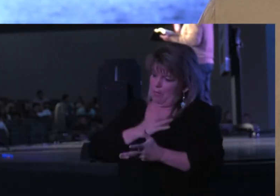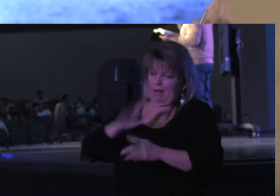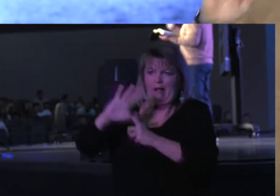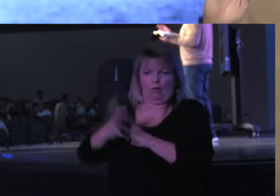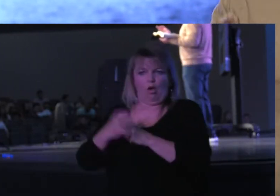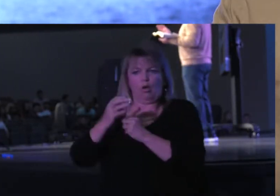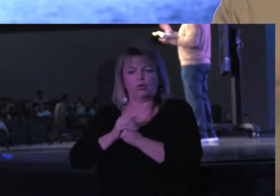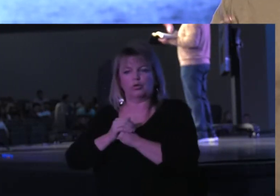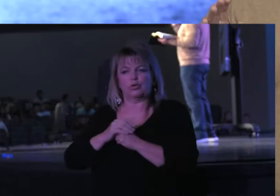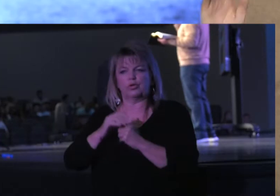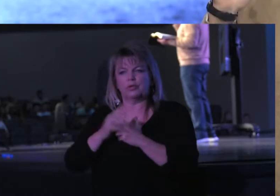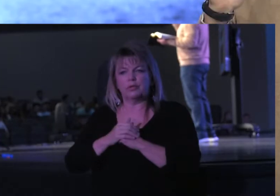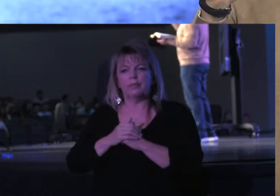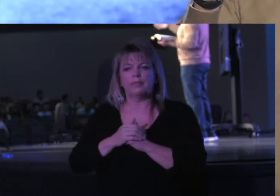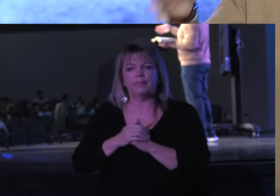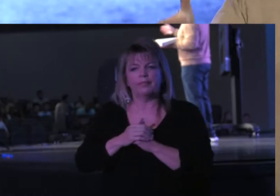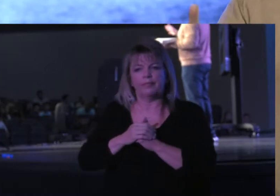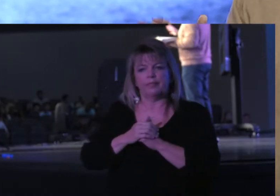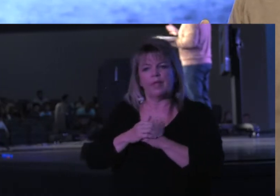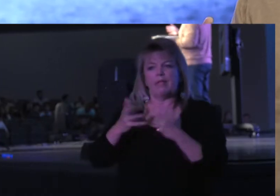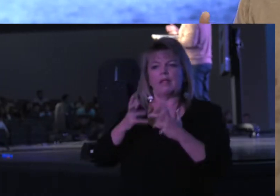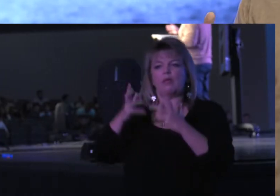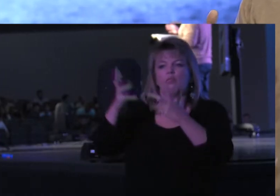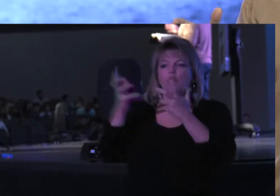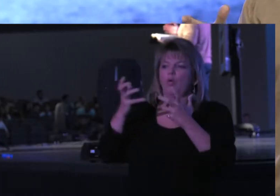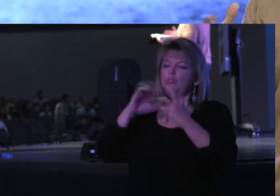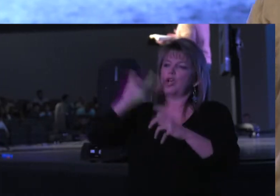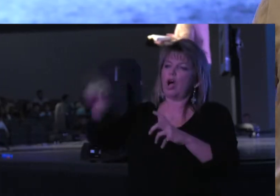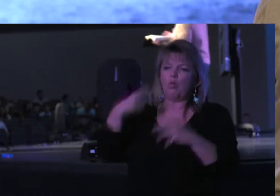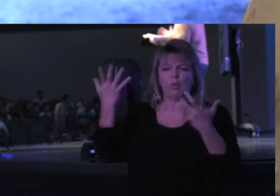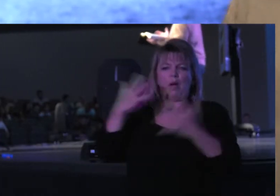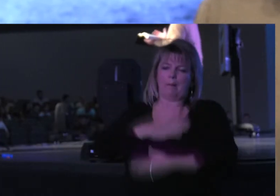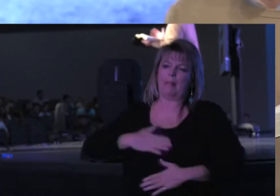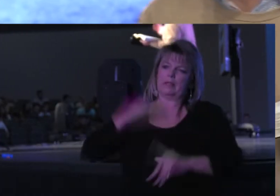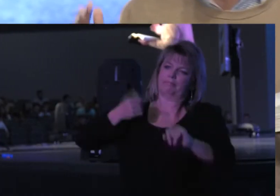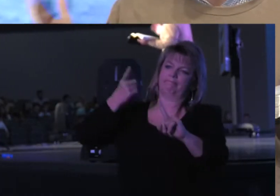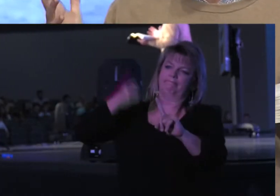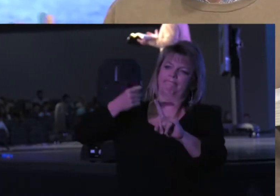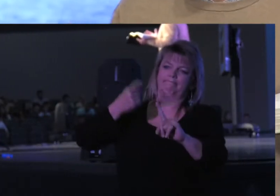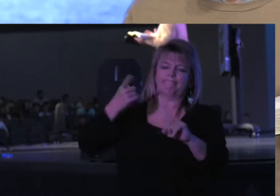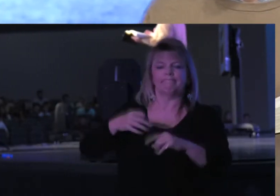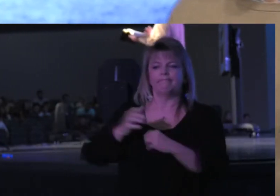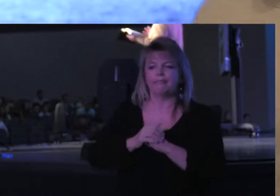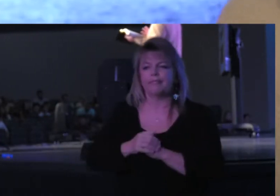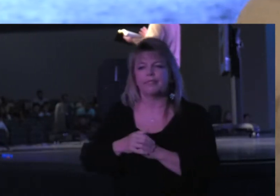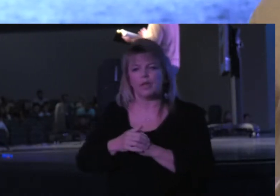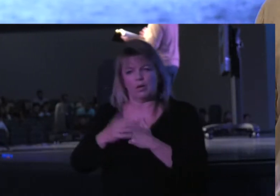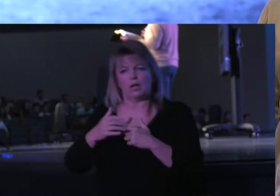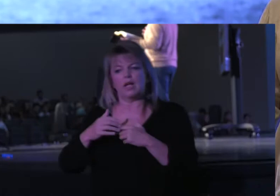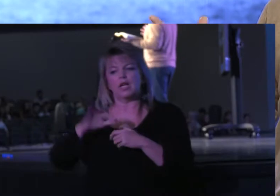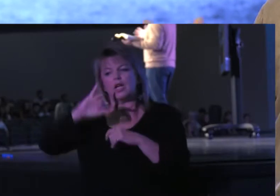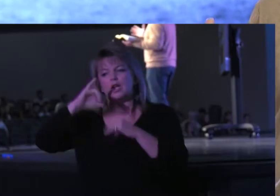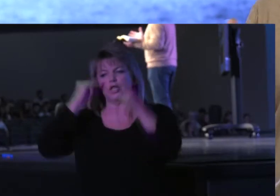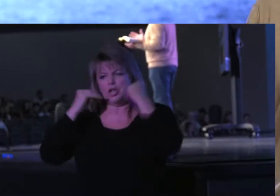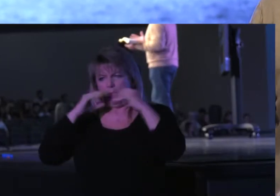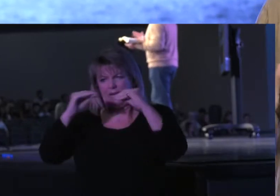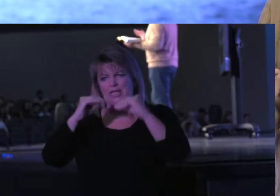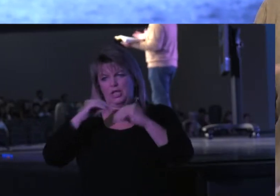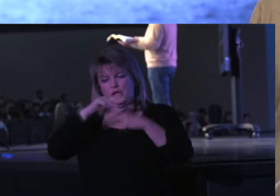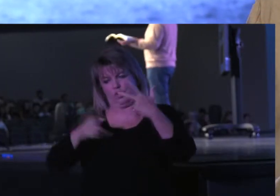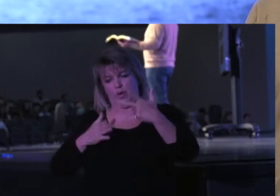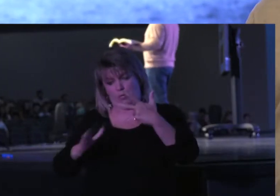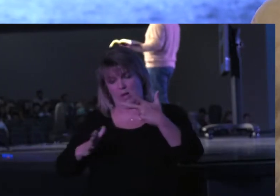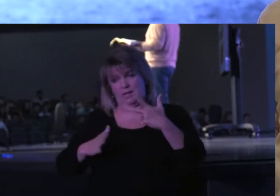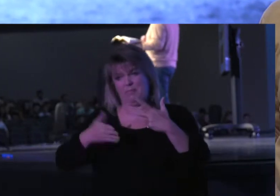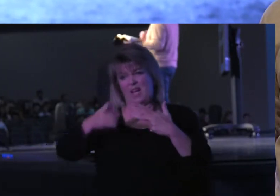culture that chases pleasure. Jeremiah teaches us about godly sorrow in at least three ways.